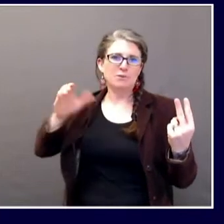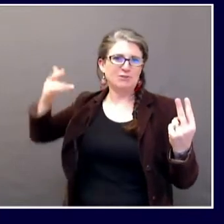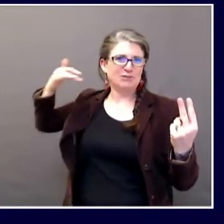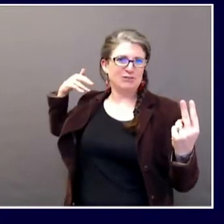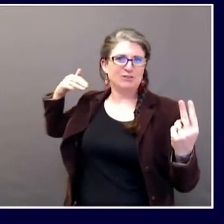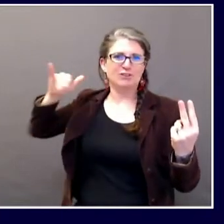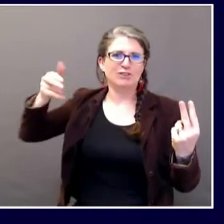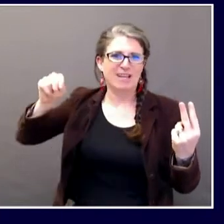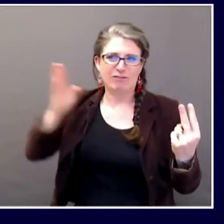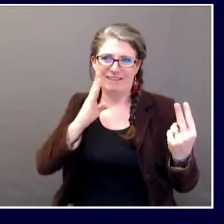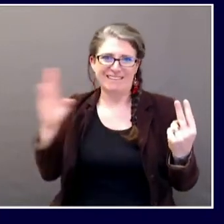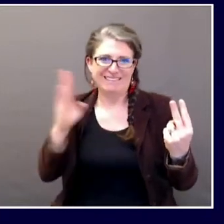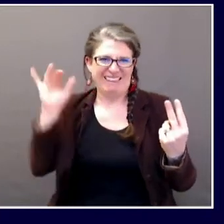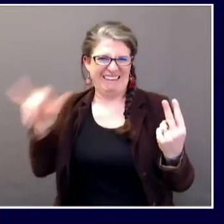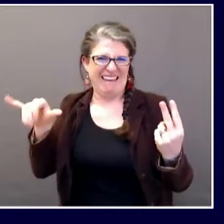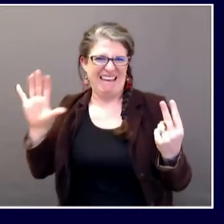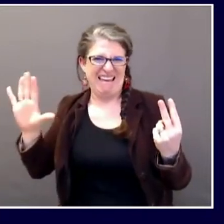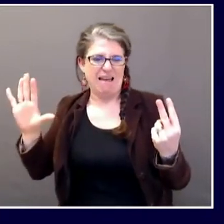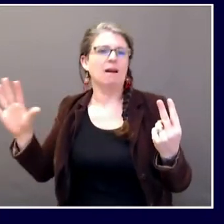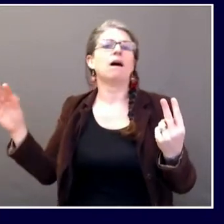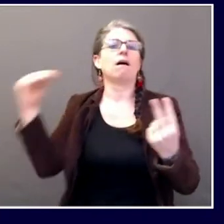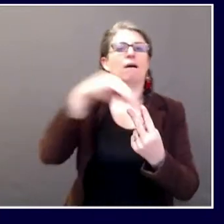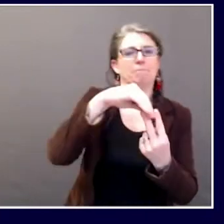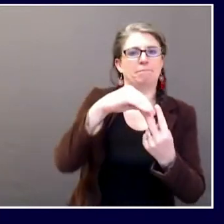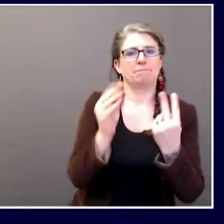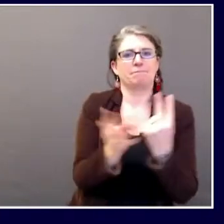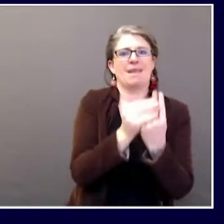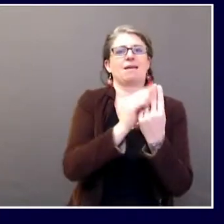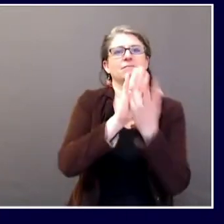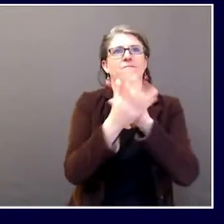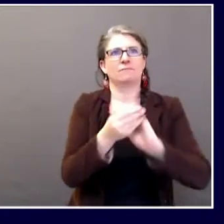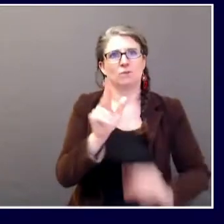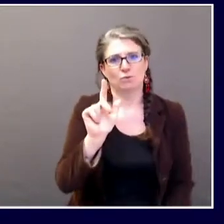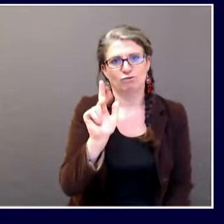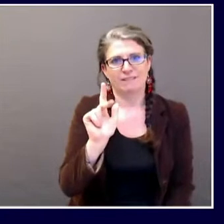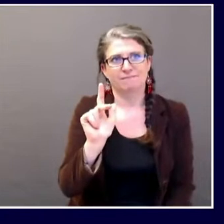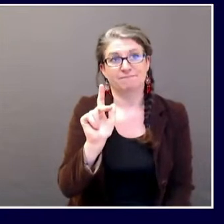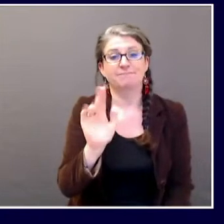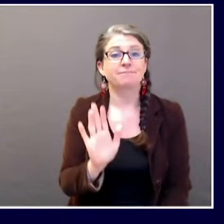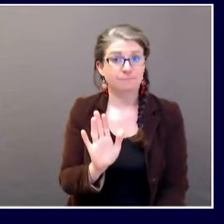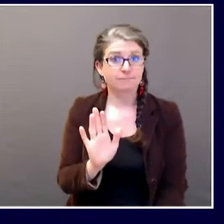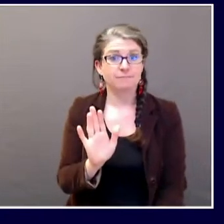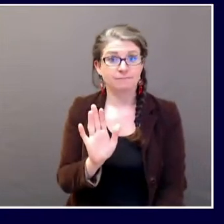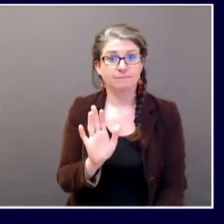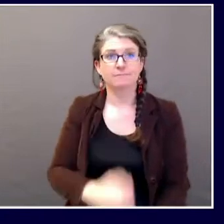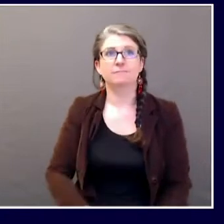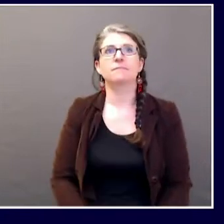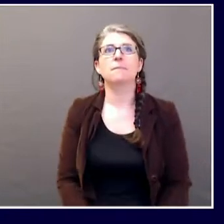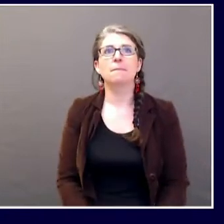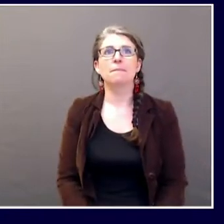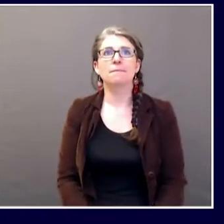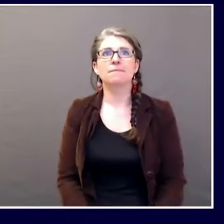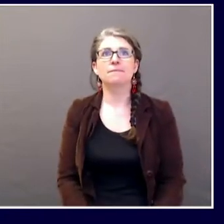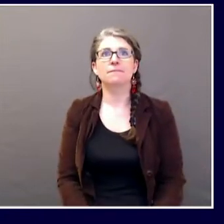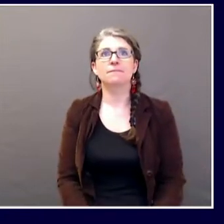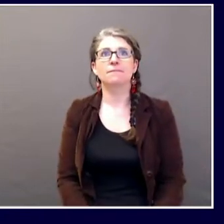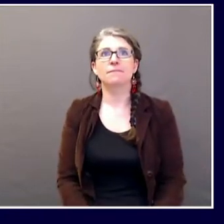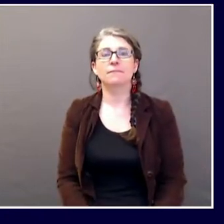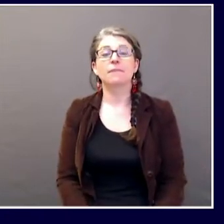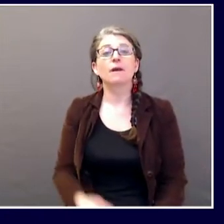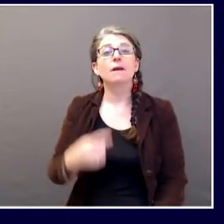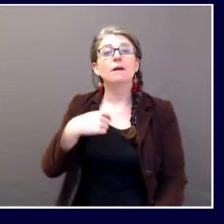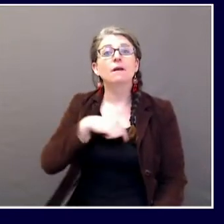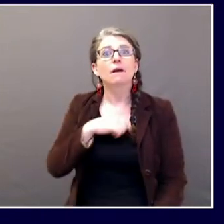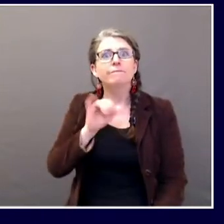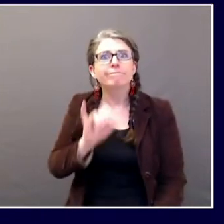the time does not for a second diminish the impact that they have on the families, friends, and communities of those